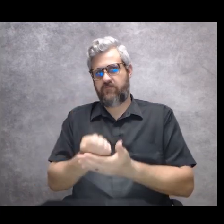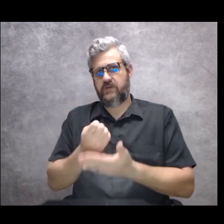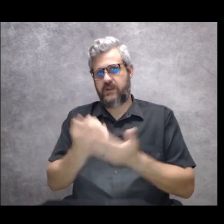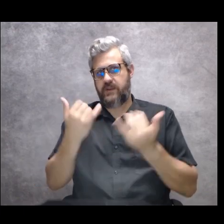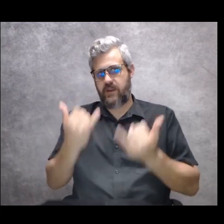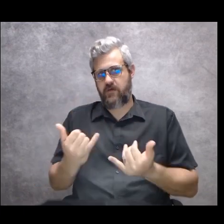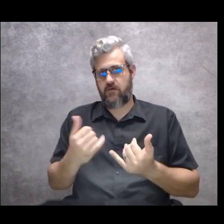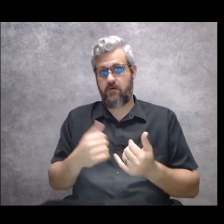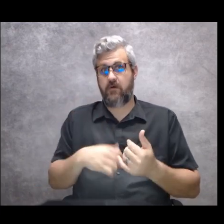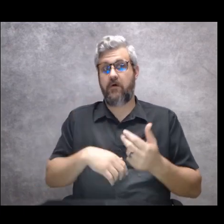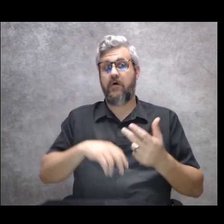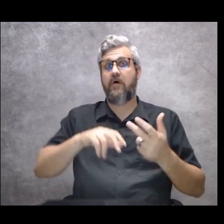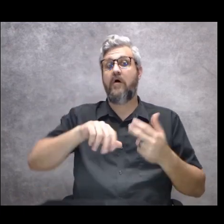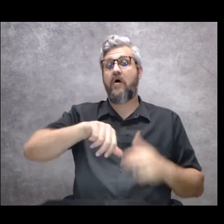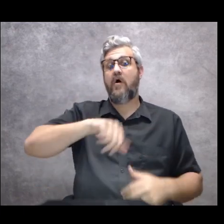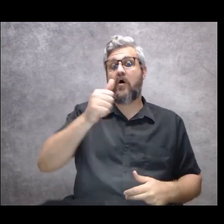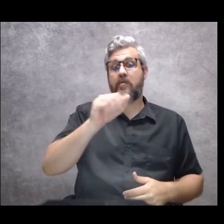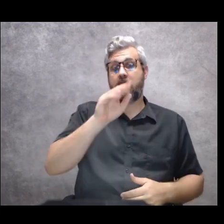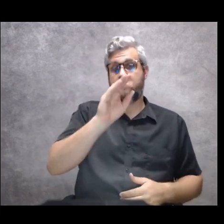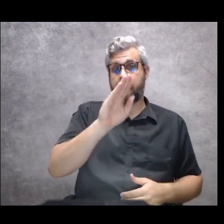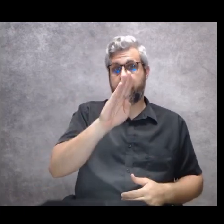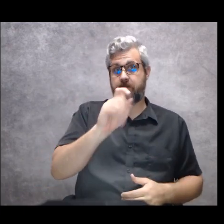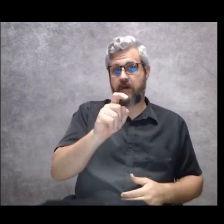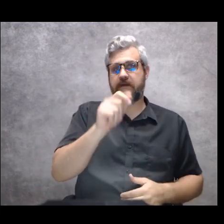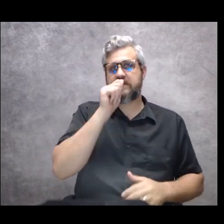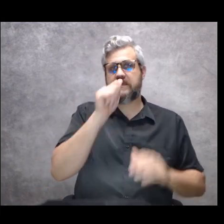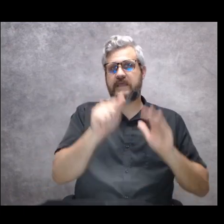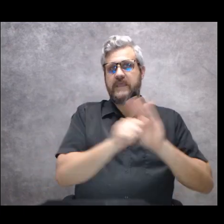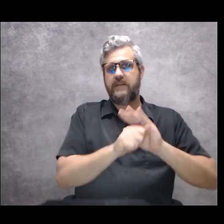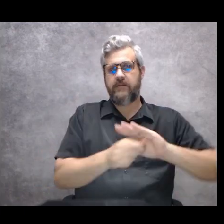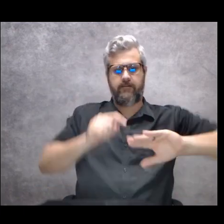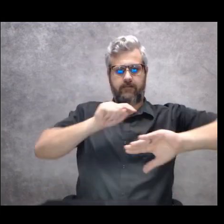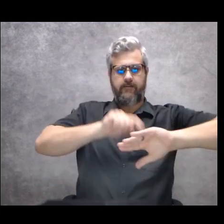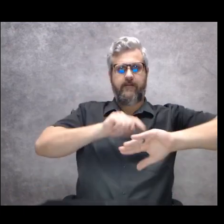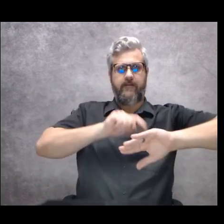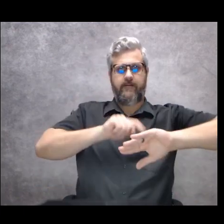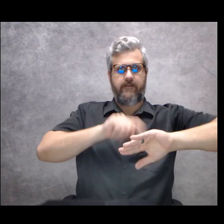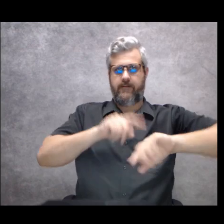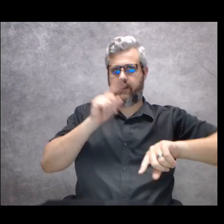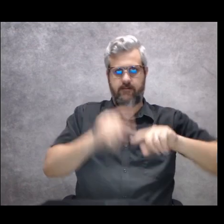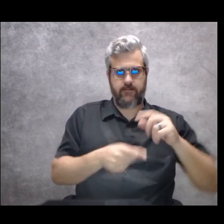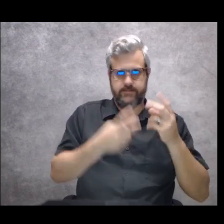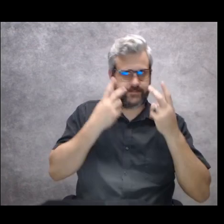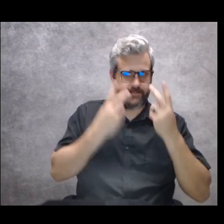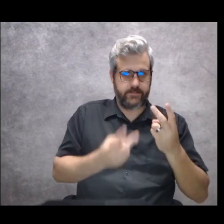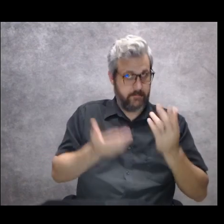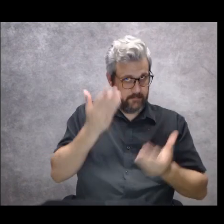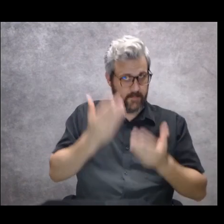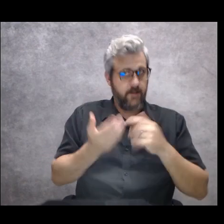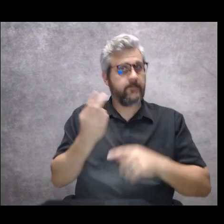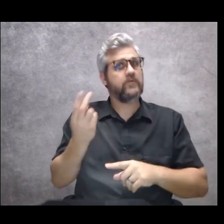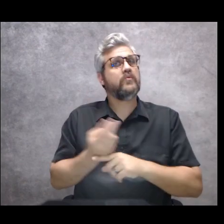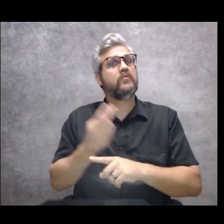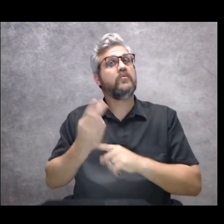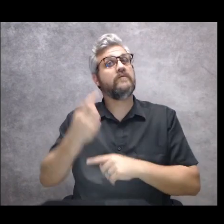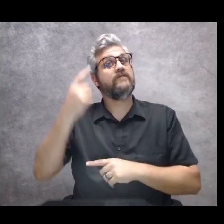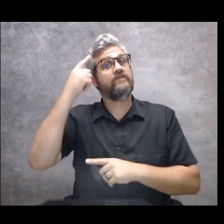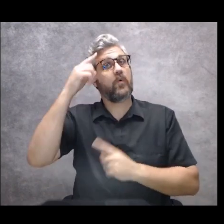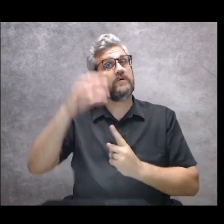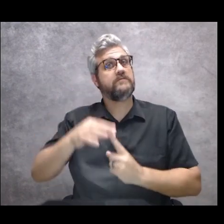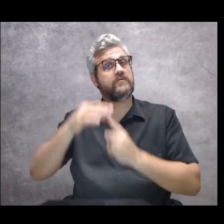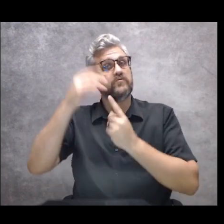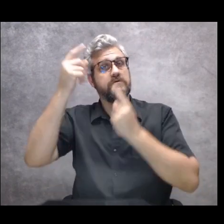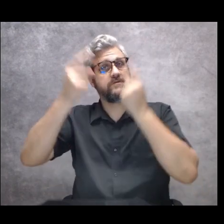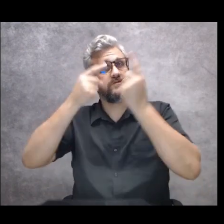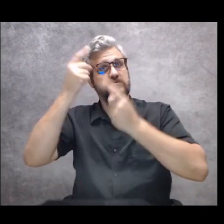checkbox is hidden in the background where you can't see it, but it may have been used for special considerations or another